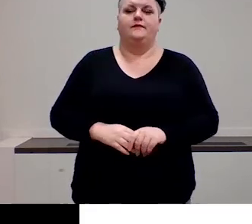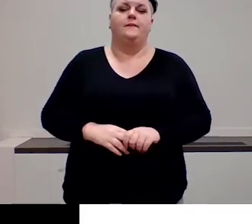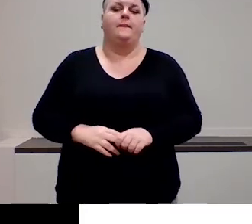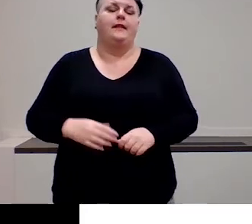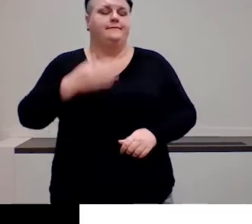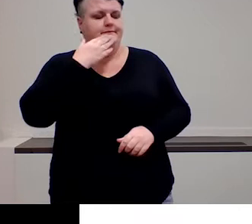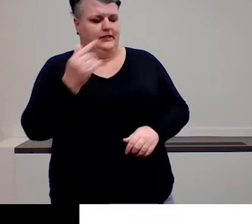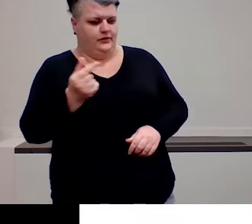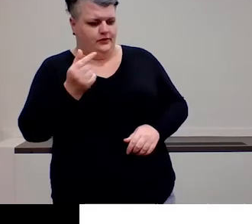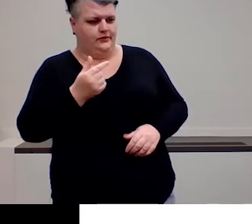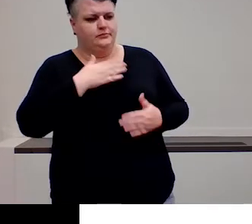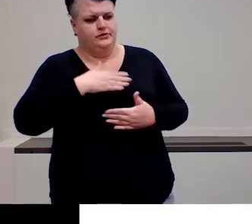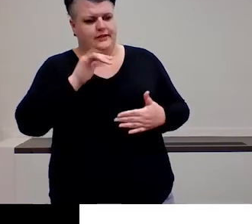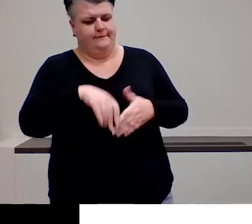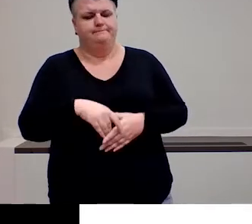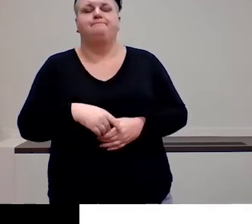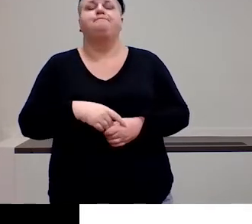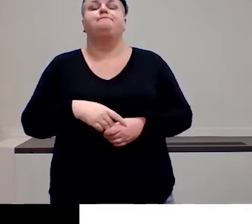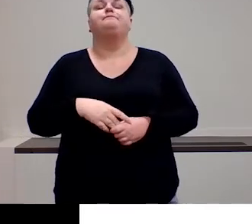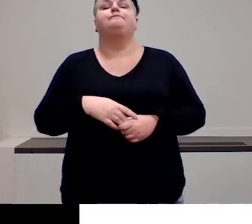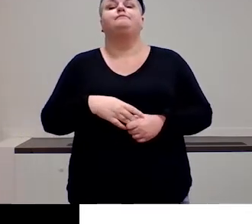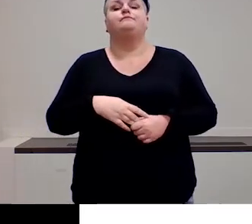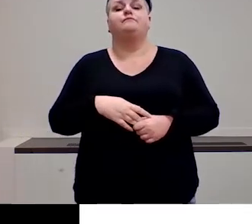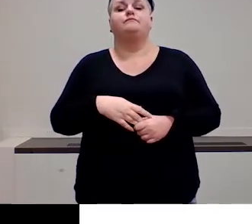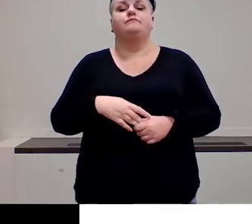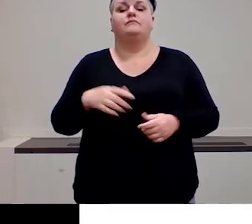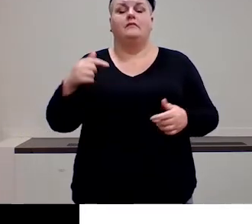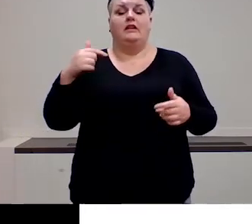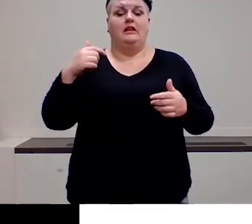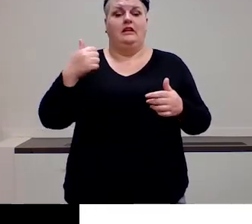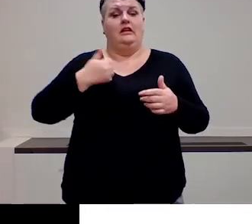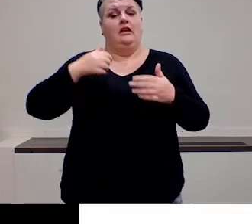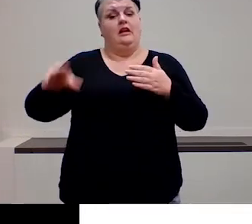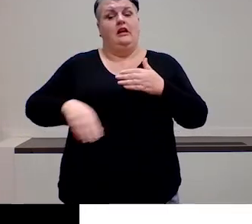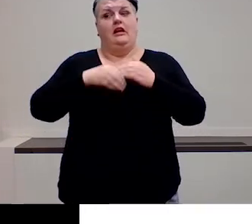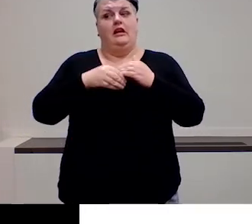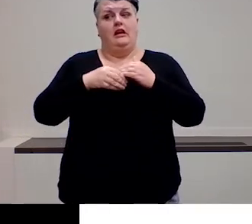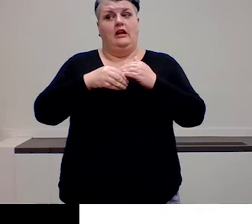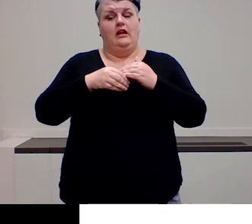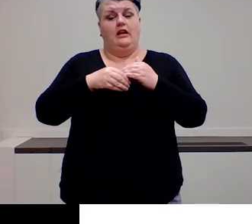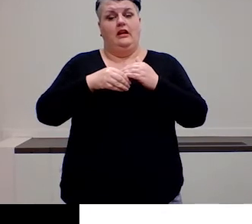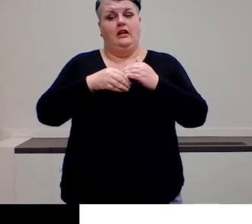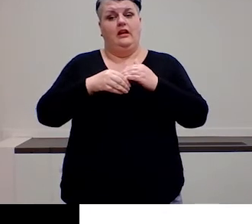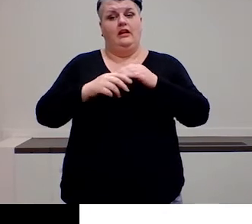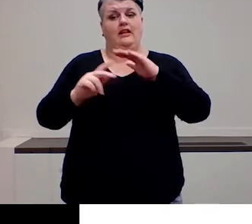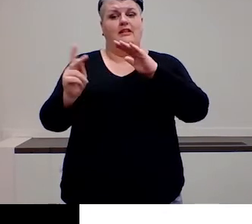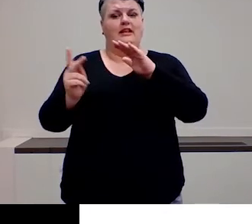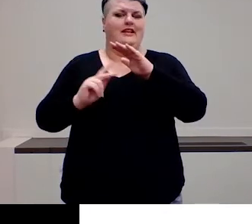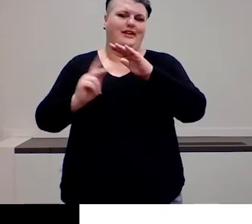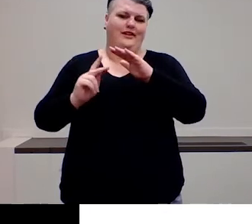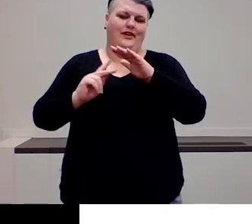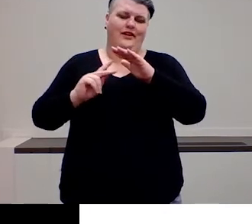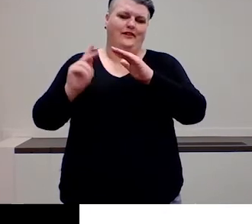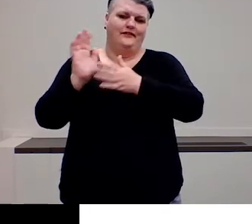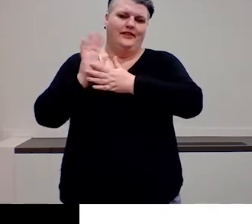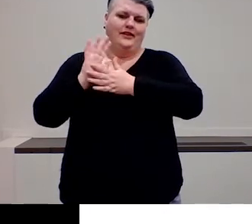Thank you, Ms. Gerken. Appreciate that. So I'm going to add, first and foremost, the kindergarten video. I love, love, love,